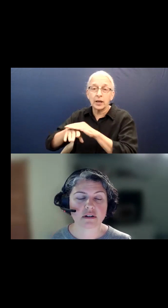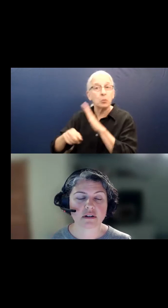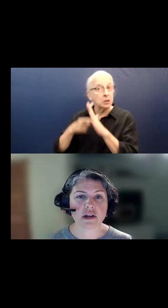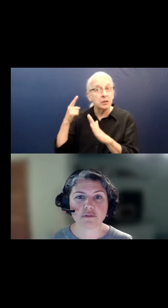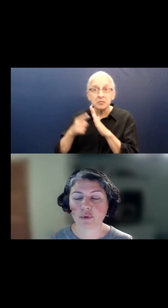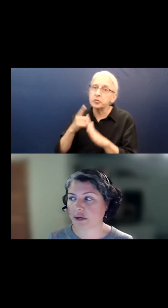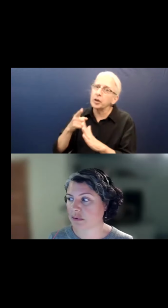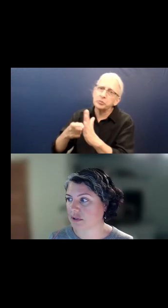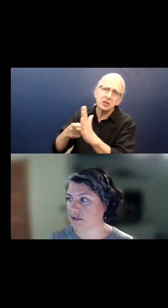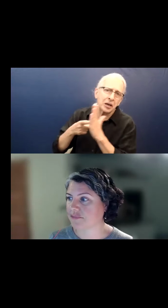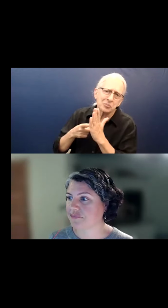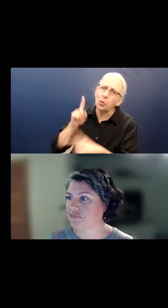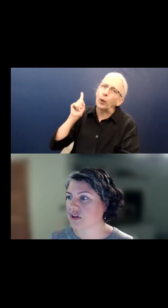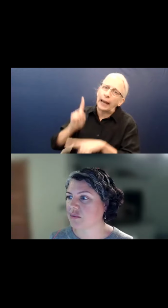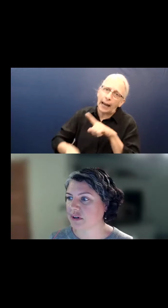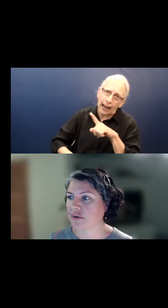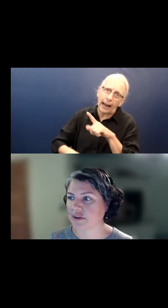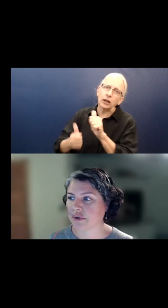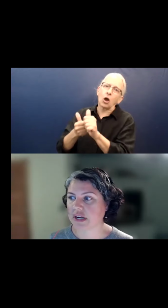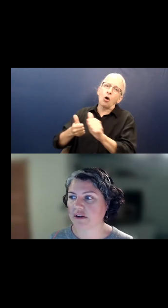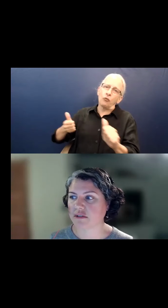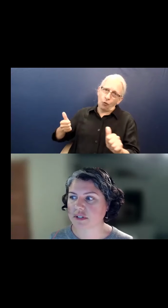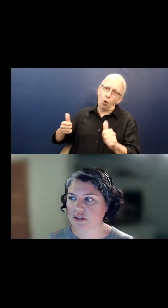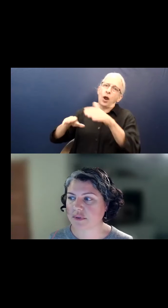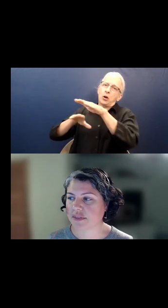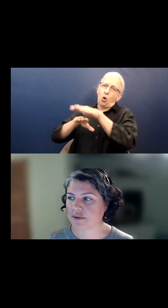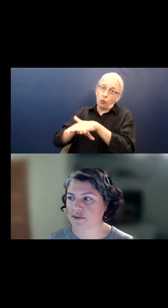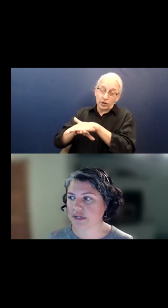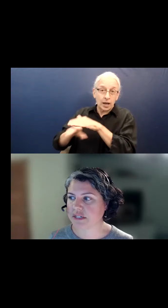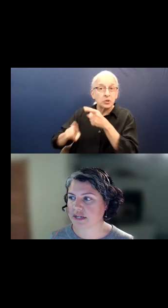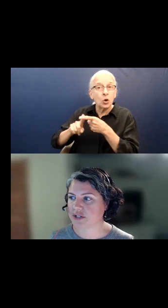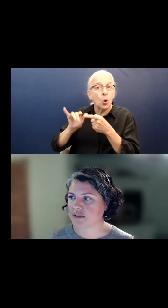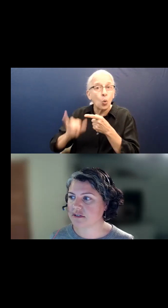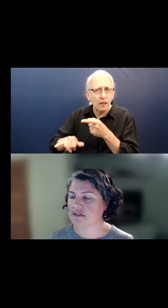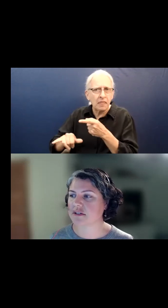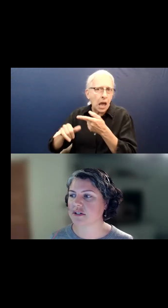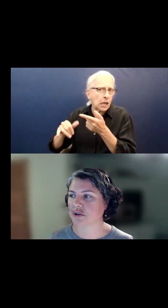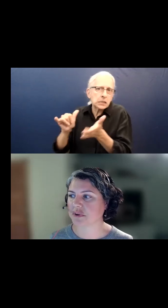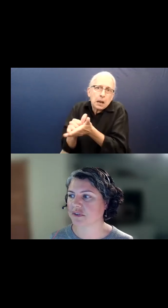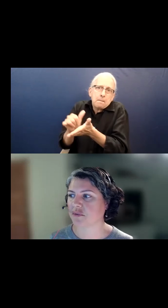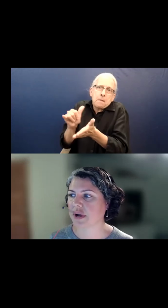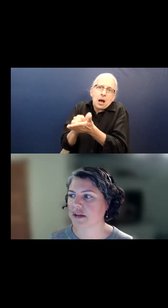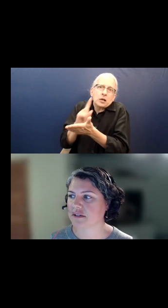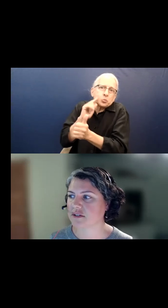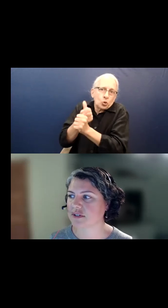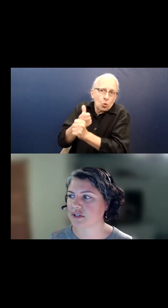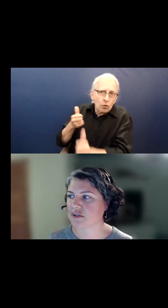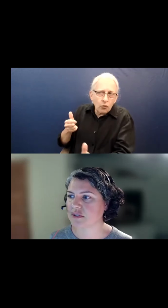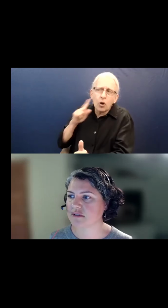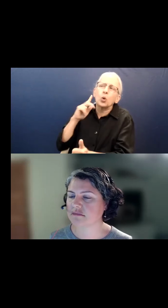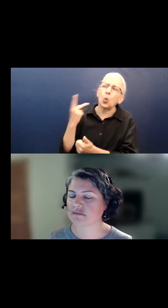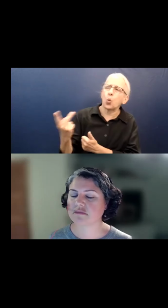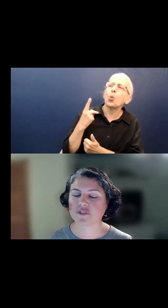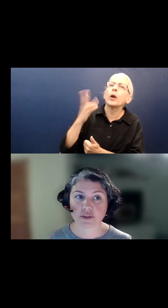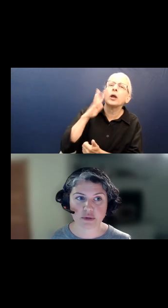are unavoidable, we are going to coordinate closely with those organizations to determine if there are ways to